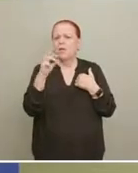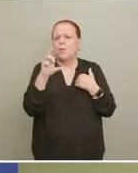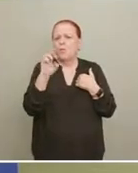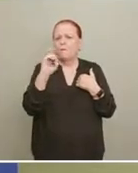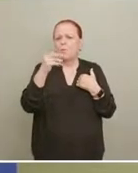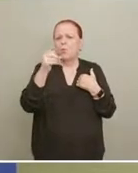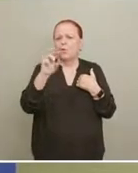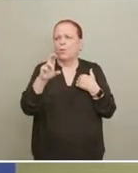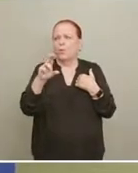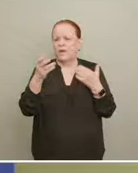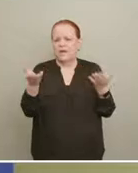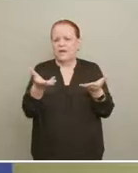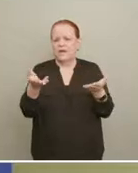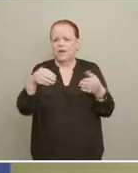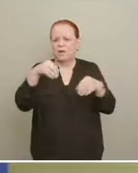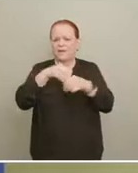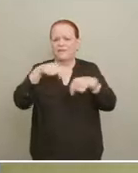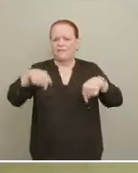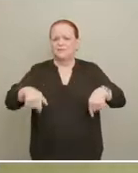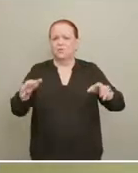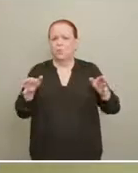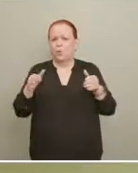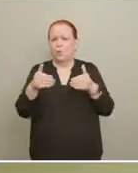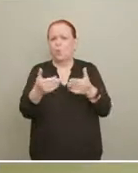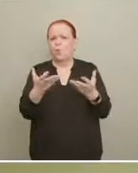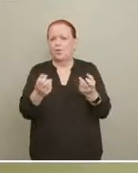like to ask a question.